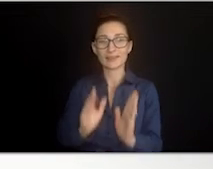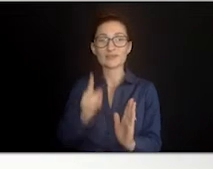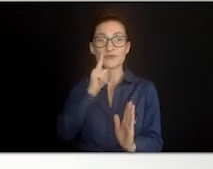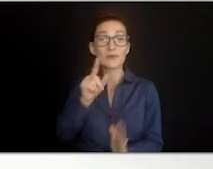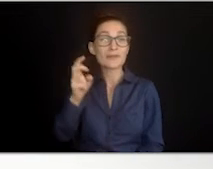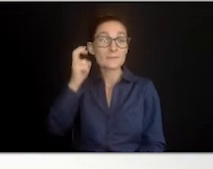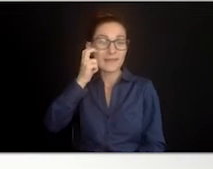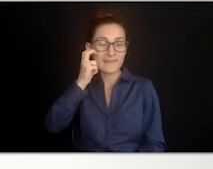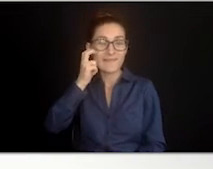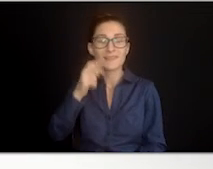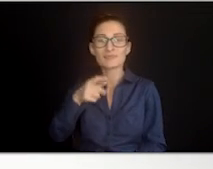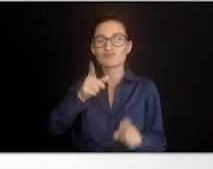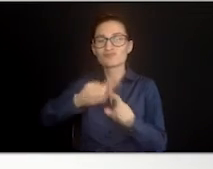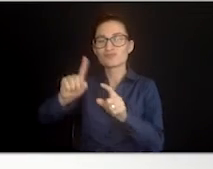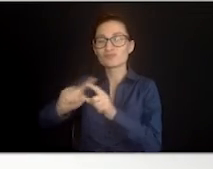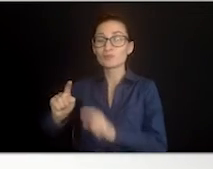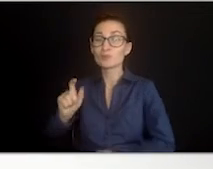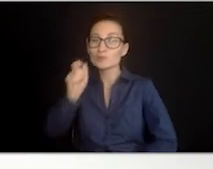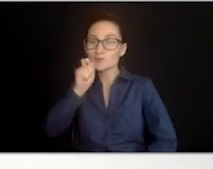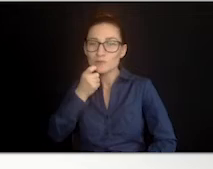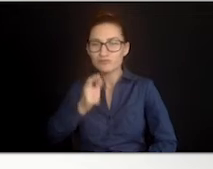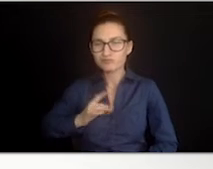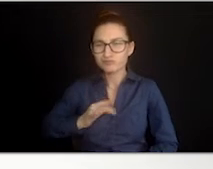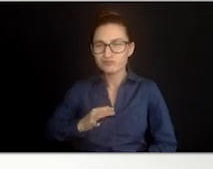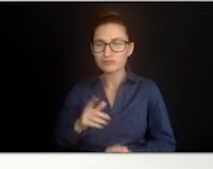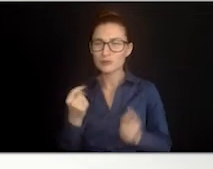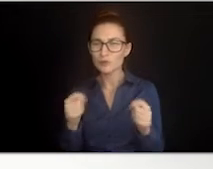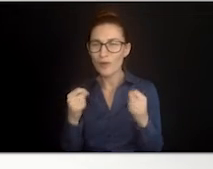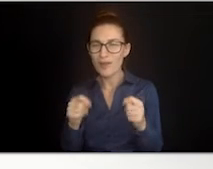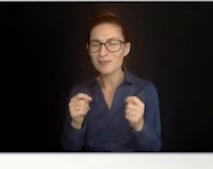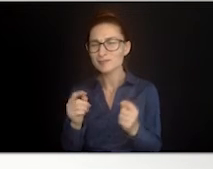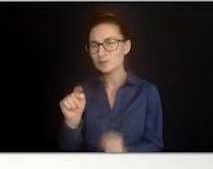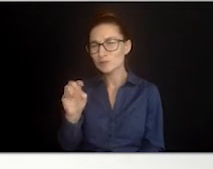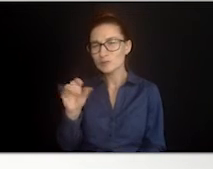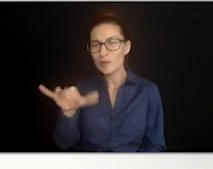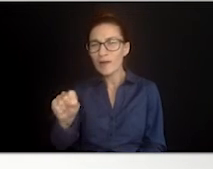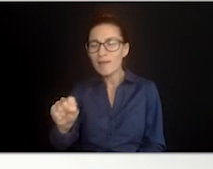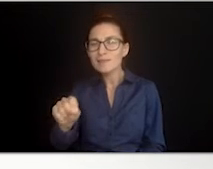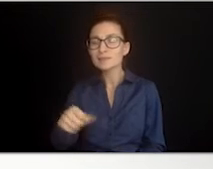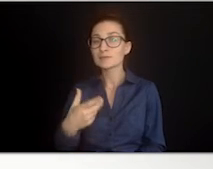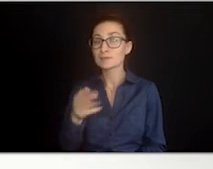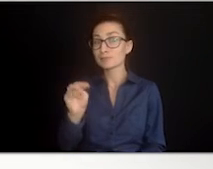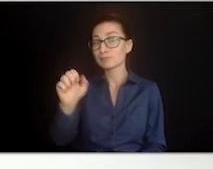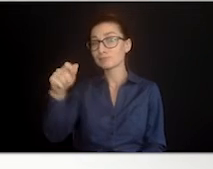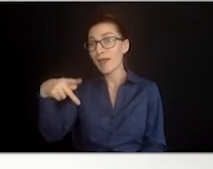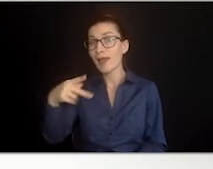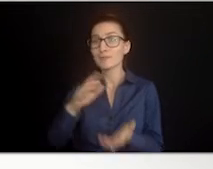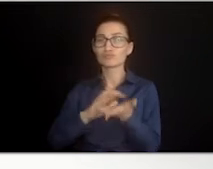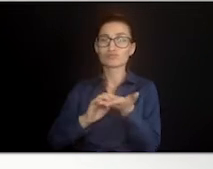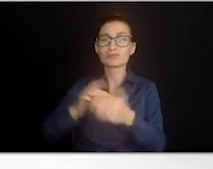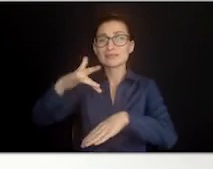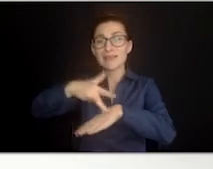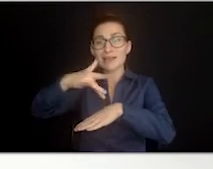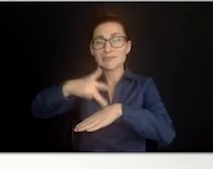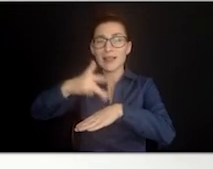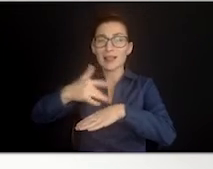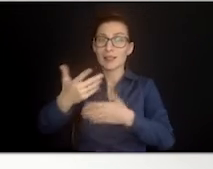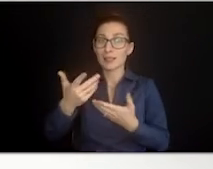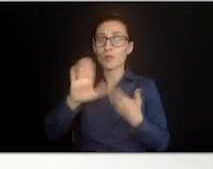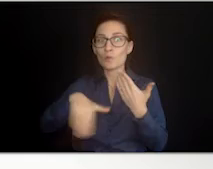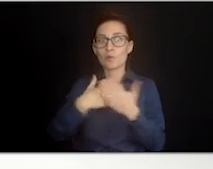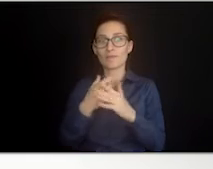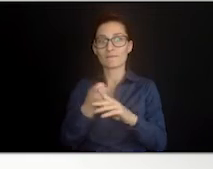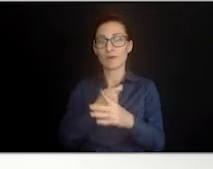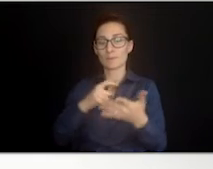of those cool toys, the Braille writers, the maps with the tactile stuff on them, then that's the kind of stuff that comes